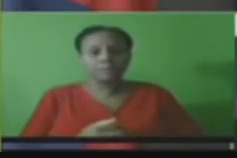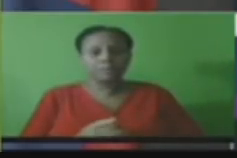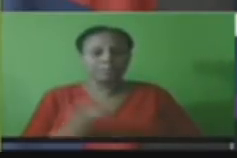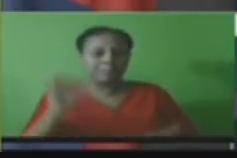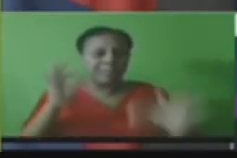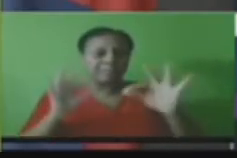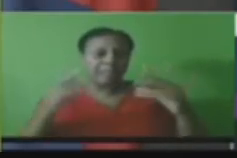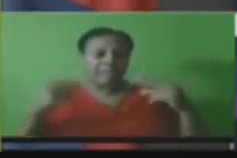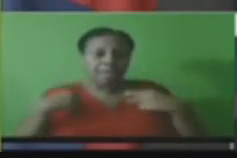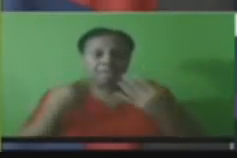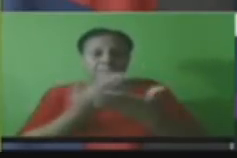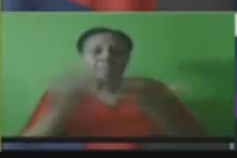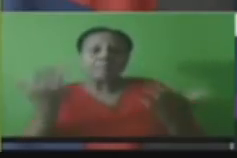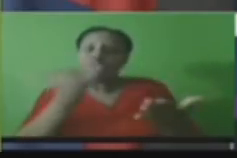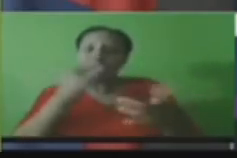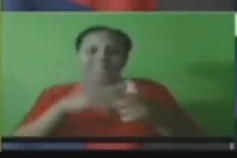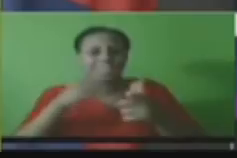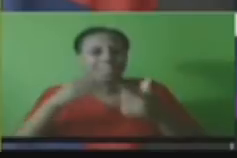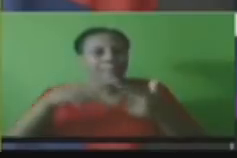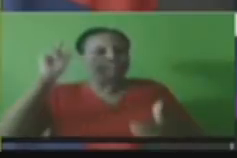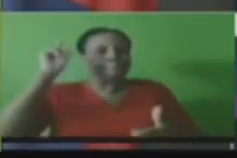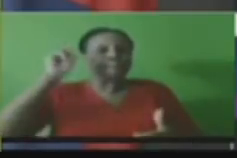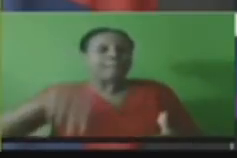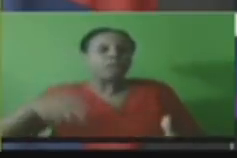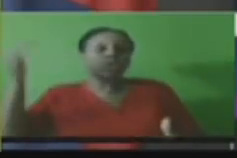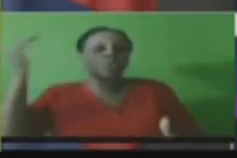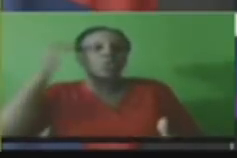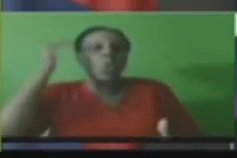know, and we need to fix it.